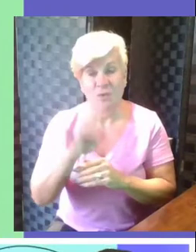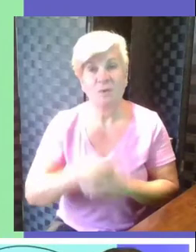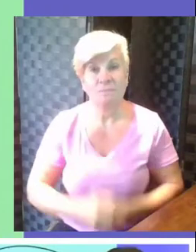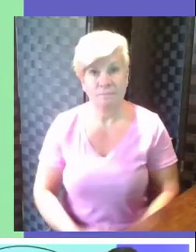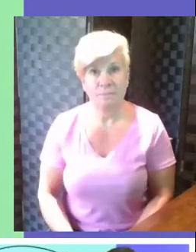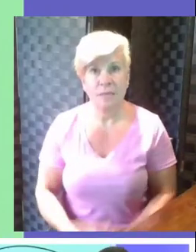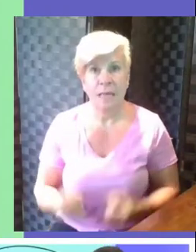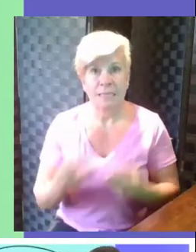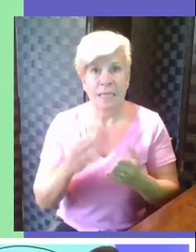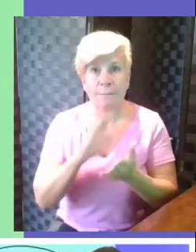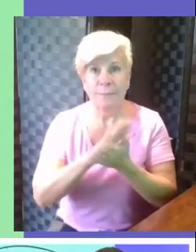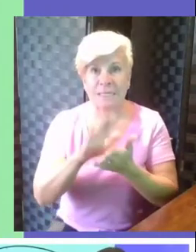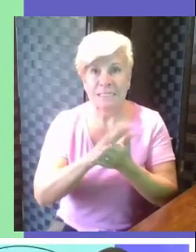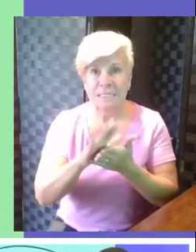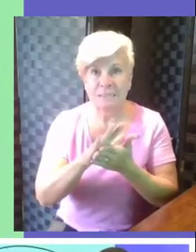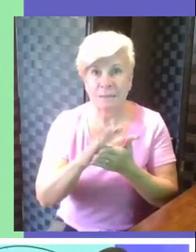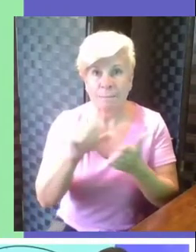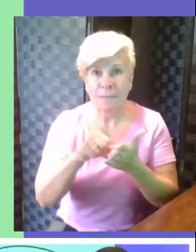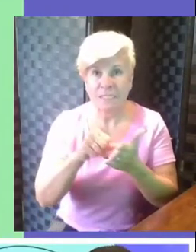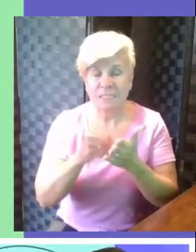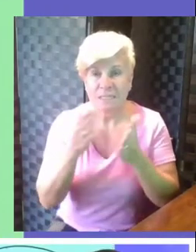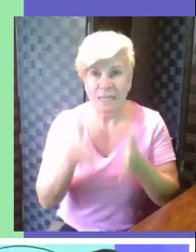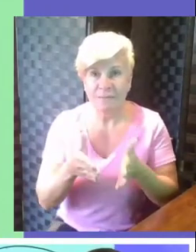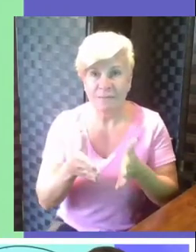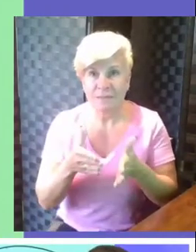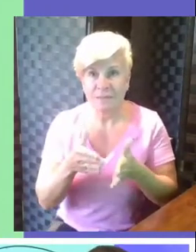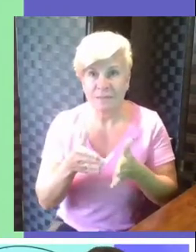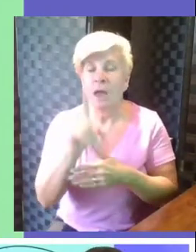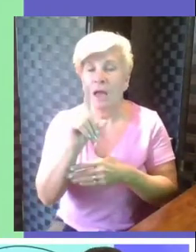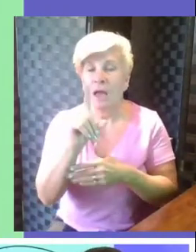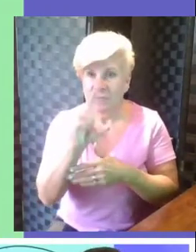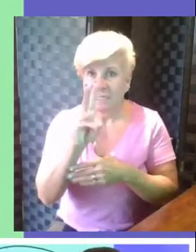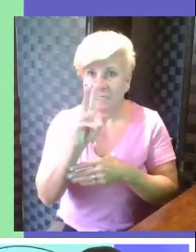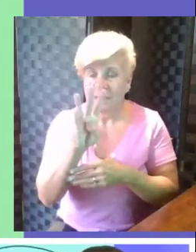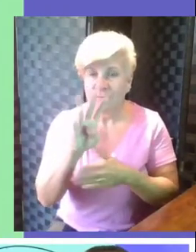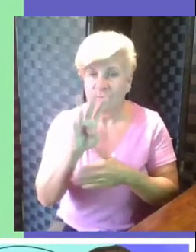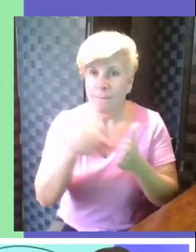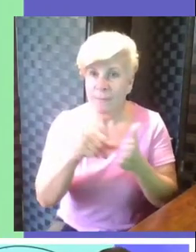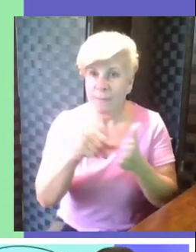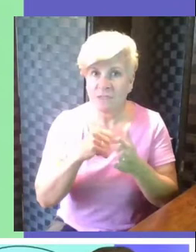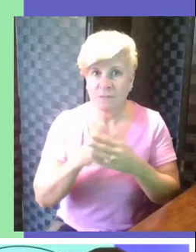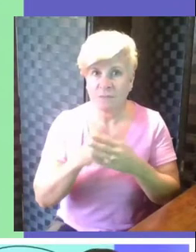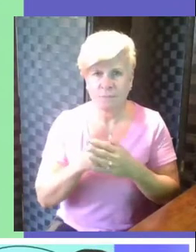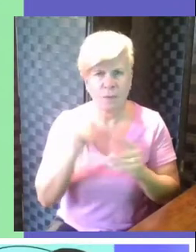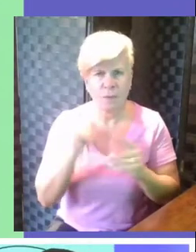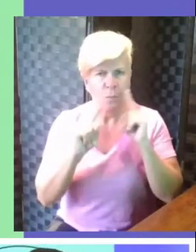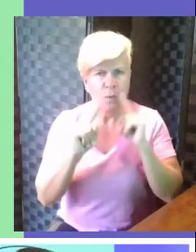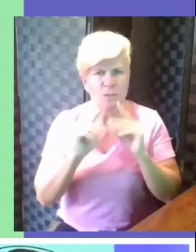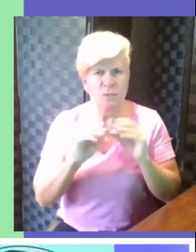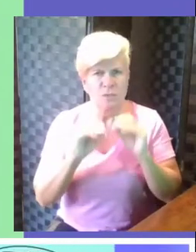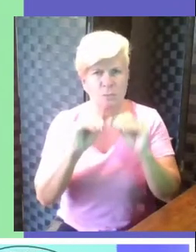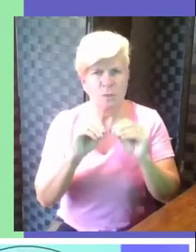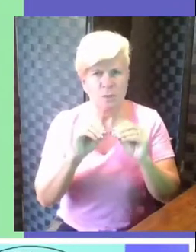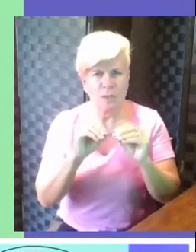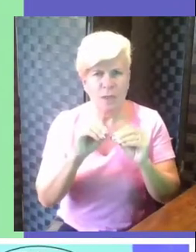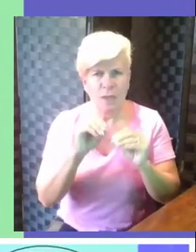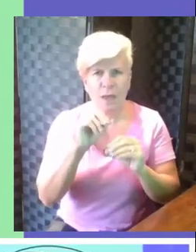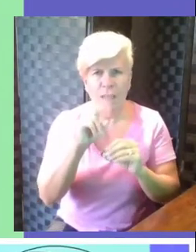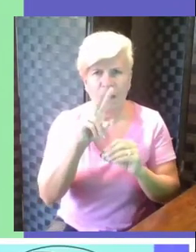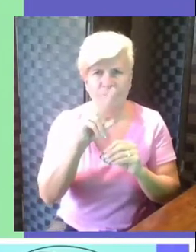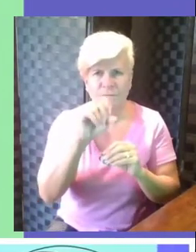164. So how many clean pages did she have? Perfect. She had 164. I'm wondering, did you put a variable